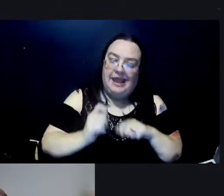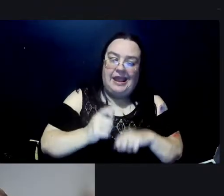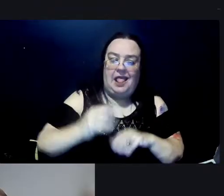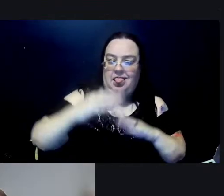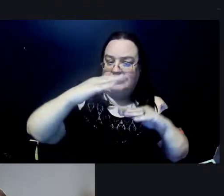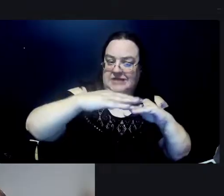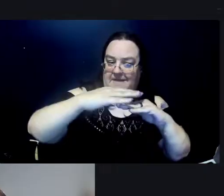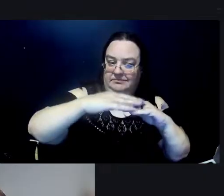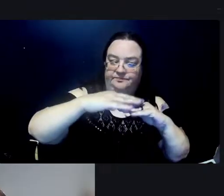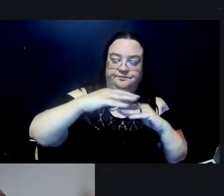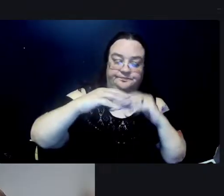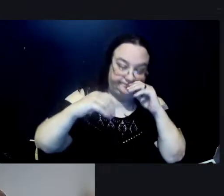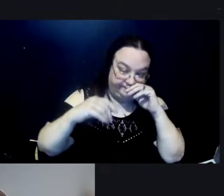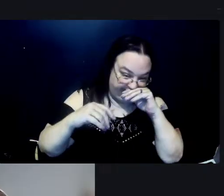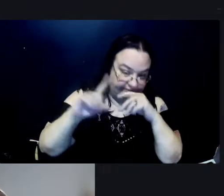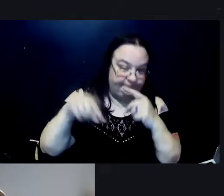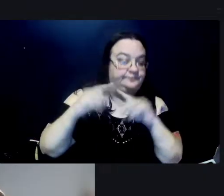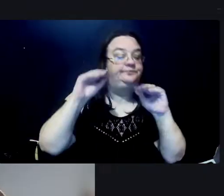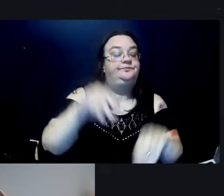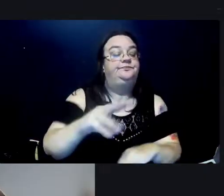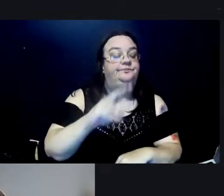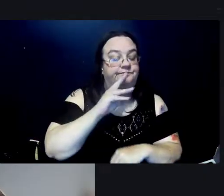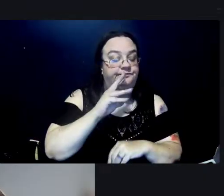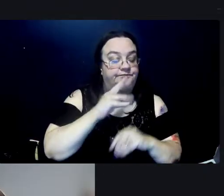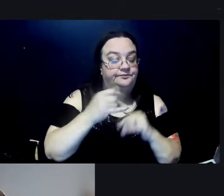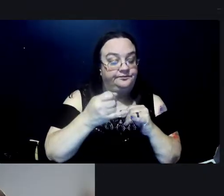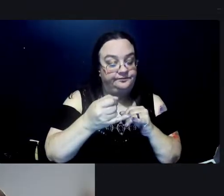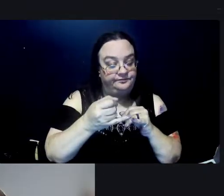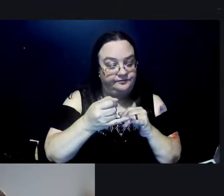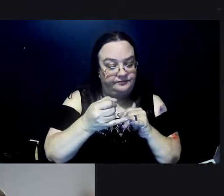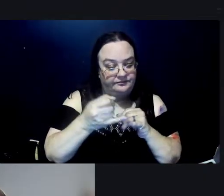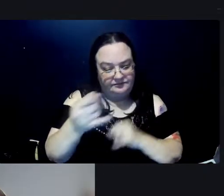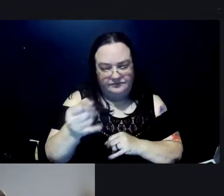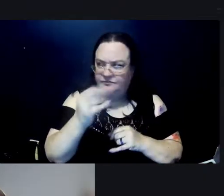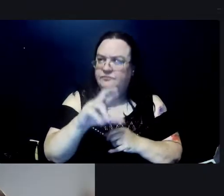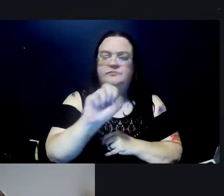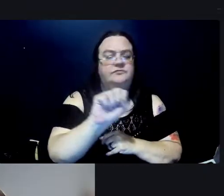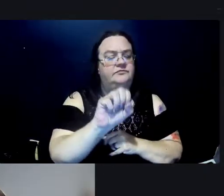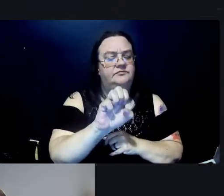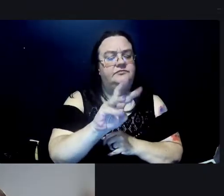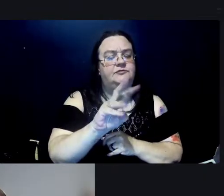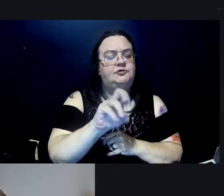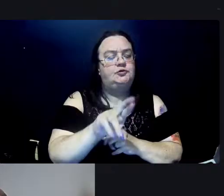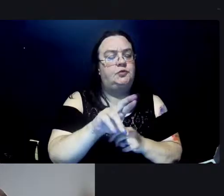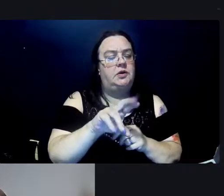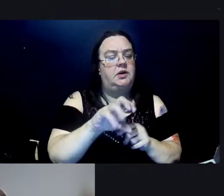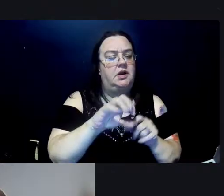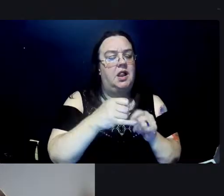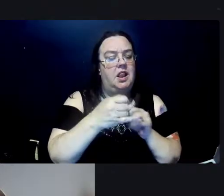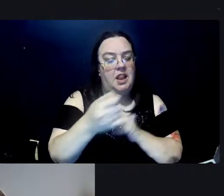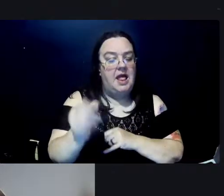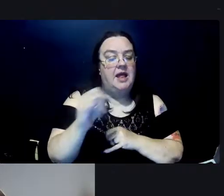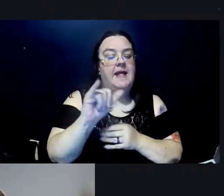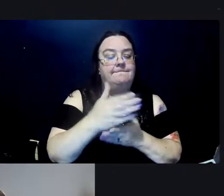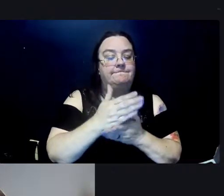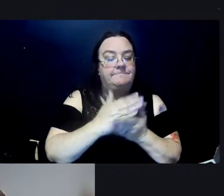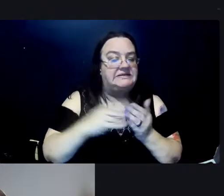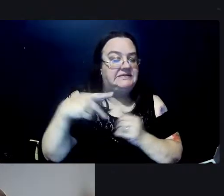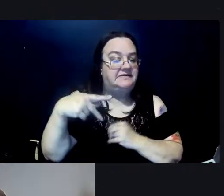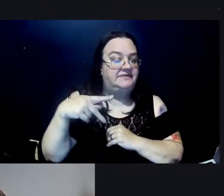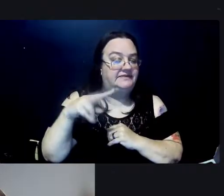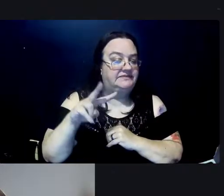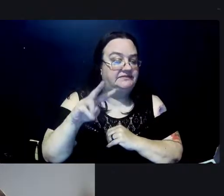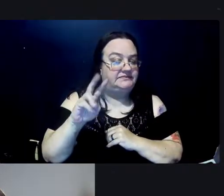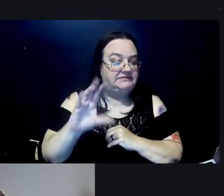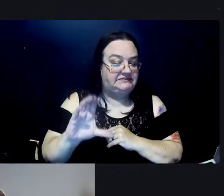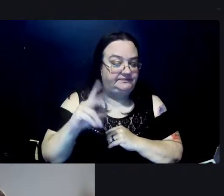the water line and or the sewer line, a piece of PVC pipe was put into a piece